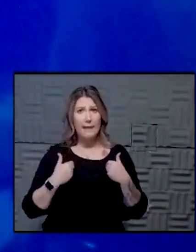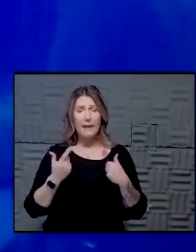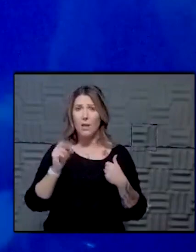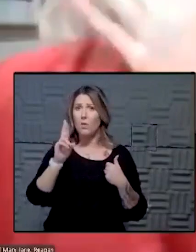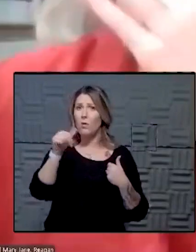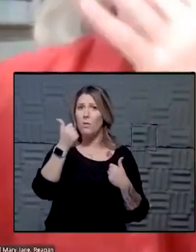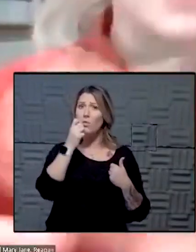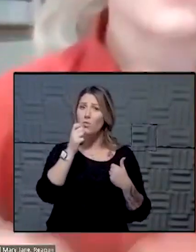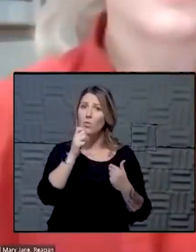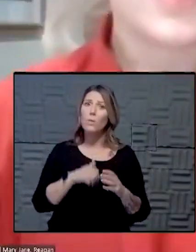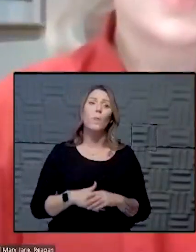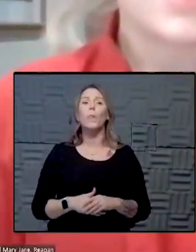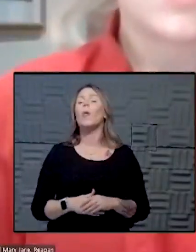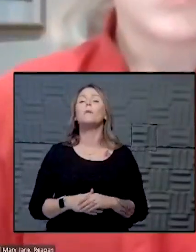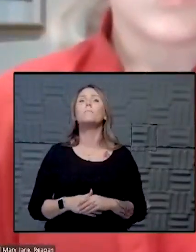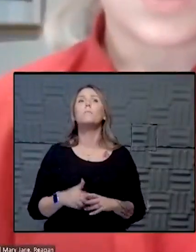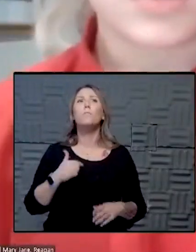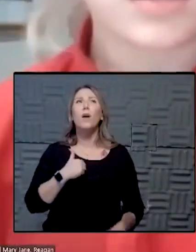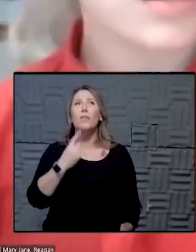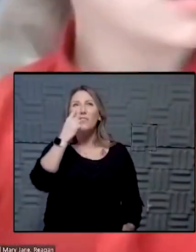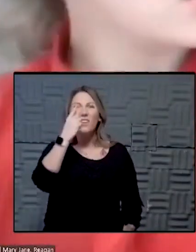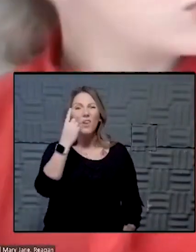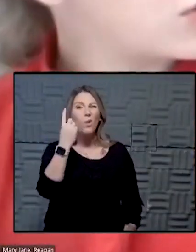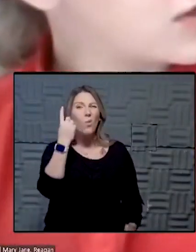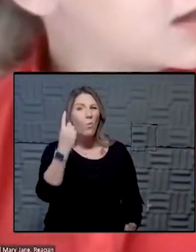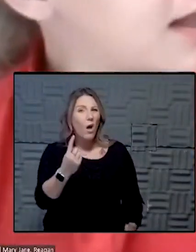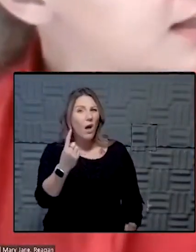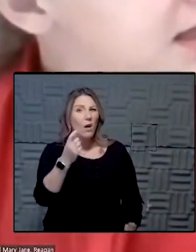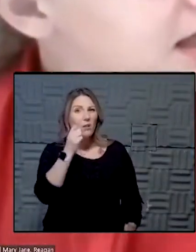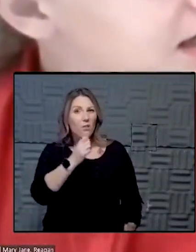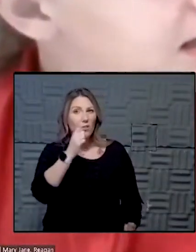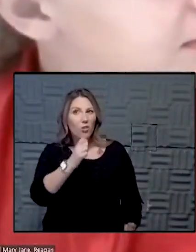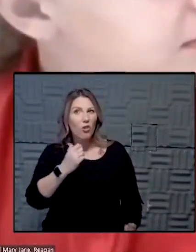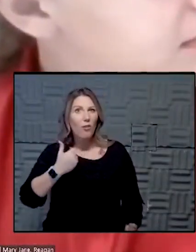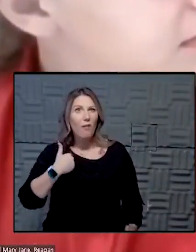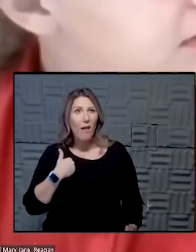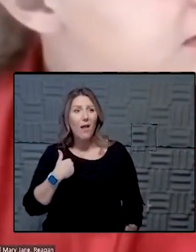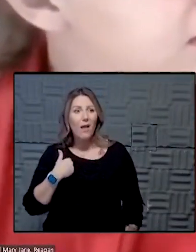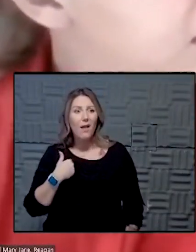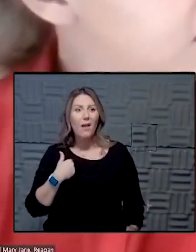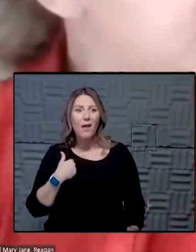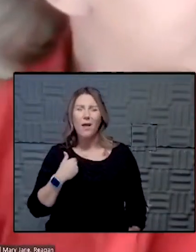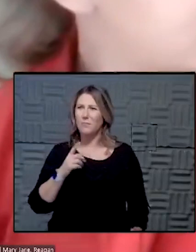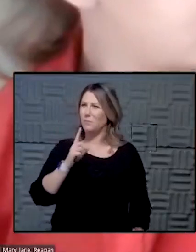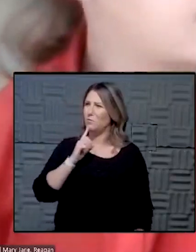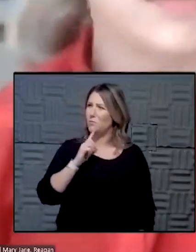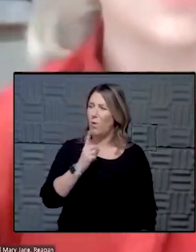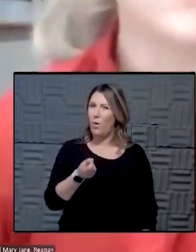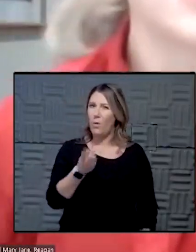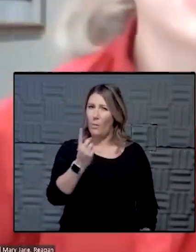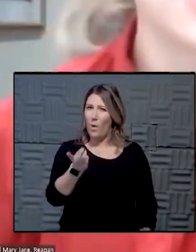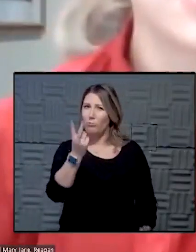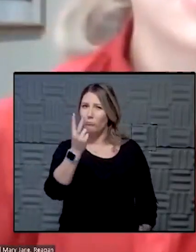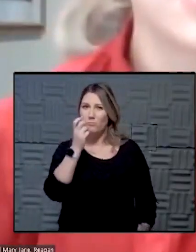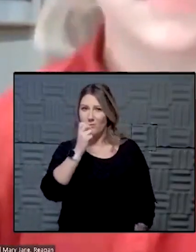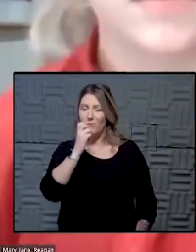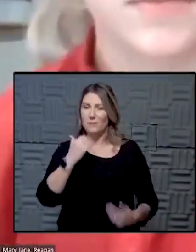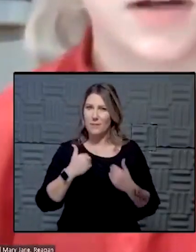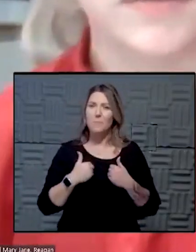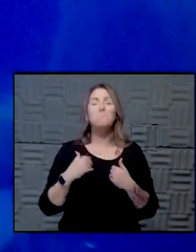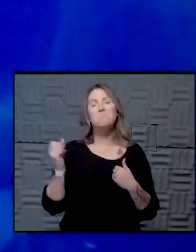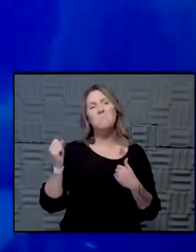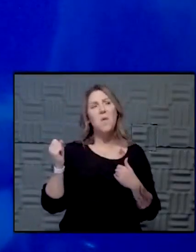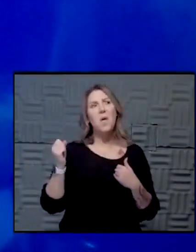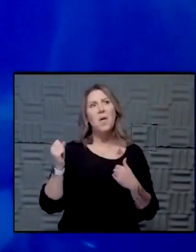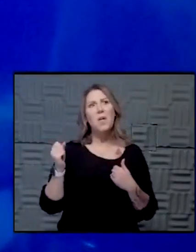there? I think one girl has had it. Yeah, I'm pretty sure 1 or 2. Yeah, 1 or 2. All